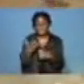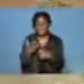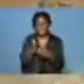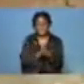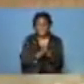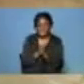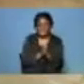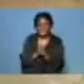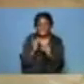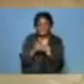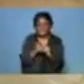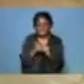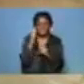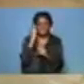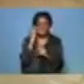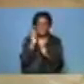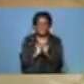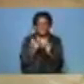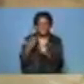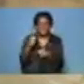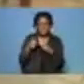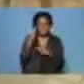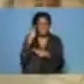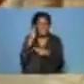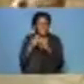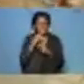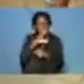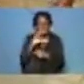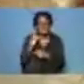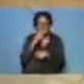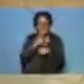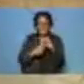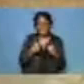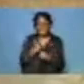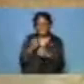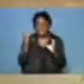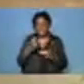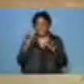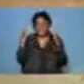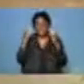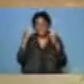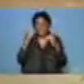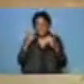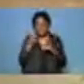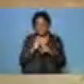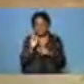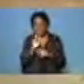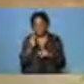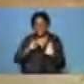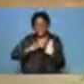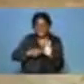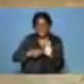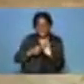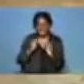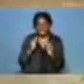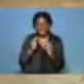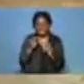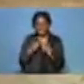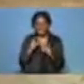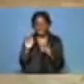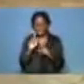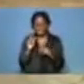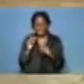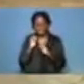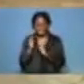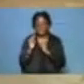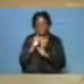about 50 years of celebration, looking at the amalgamation of where we would have started from with sponge and newspaper to where Junk Canoe is today, what else